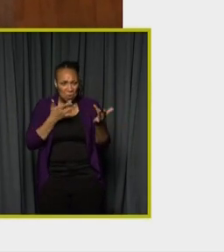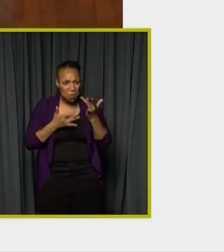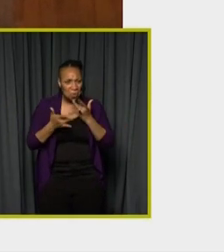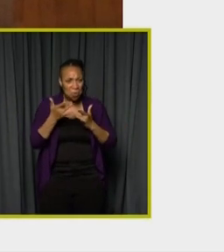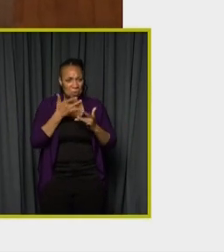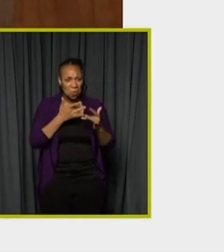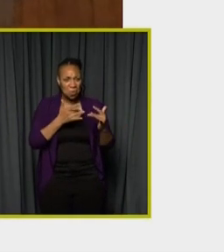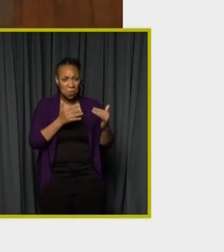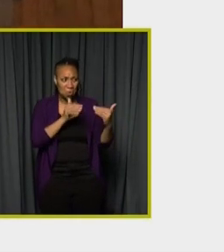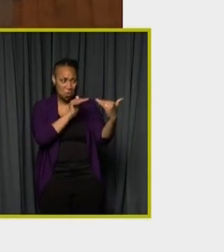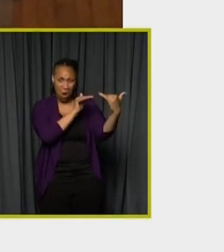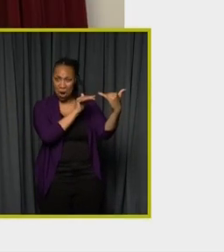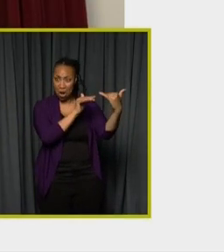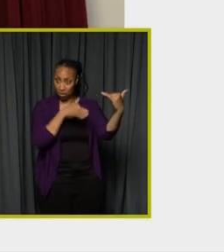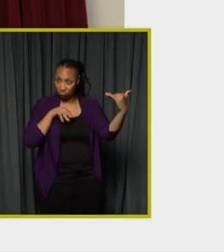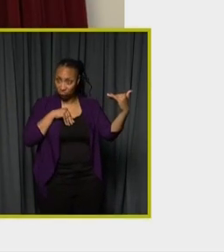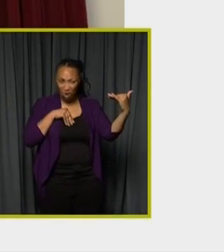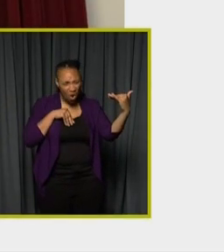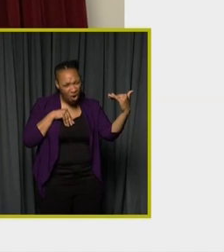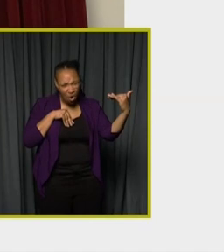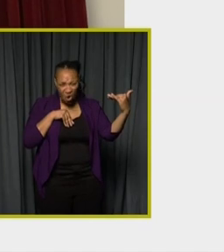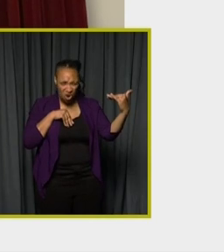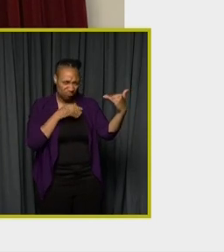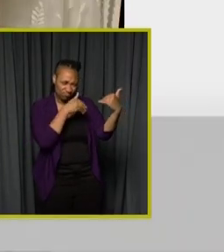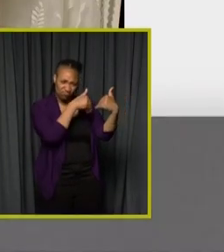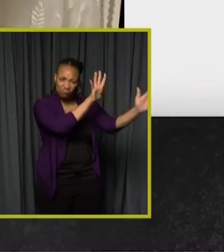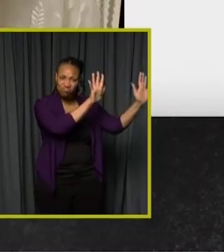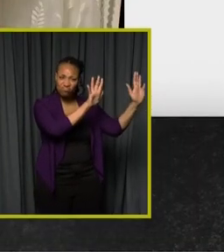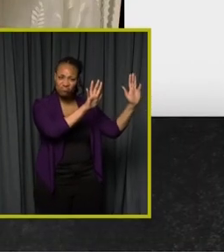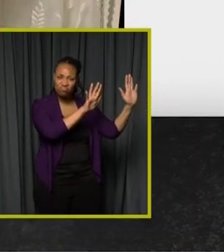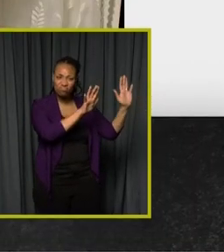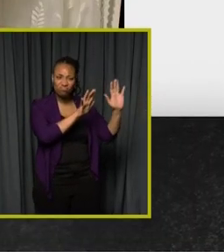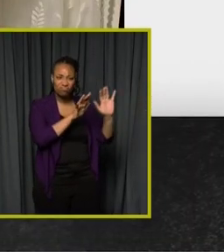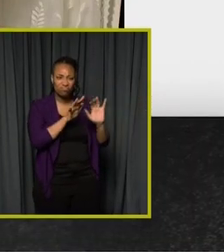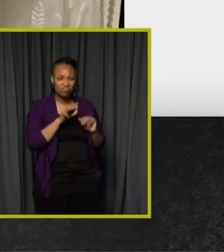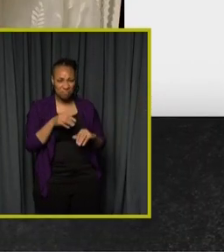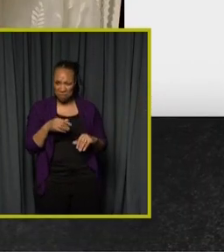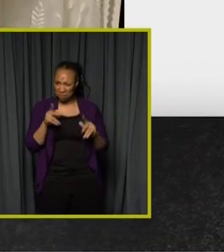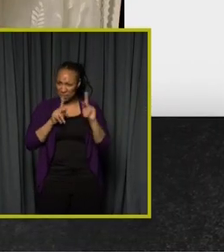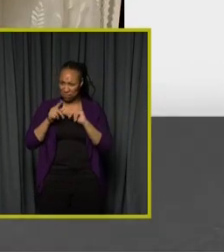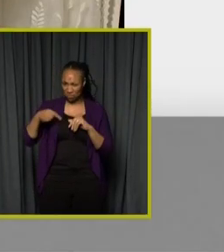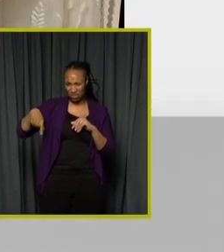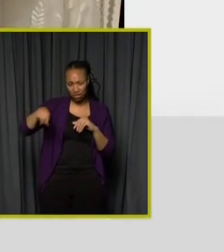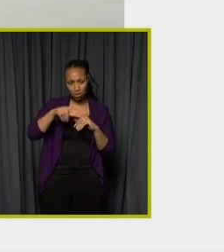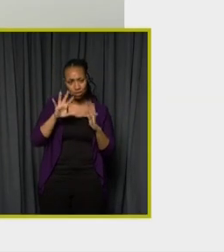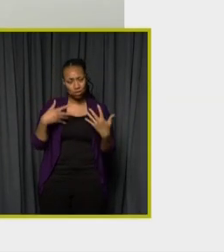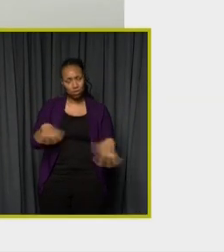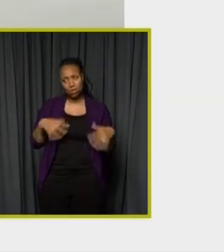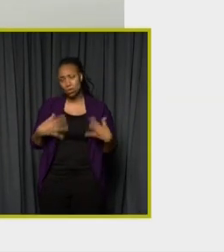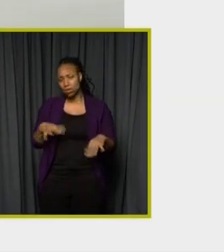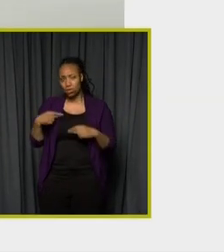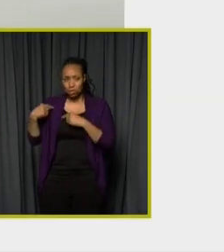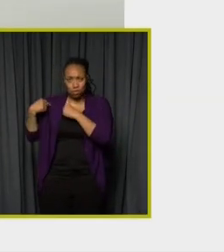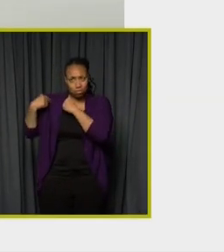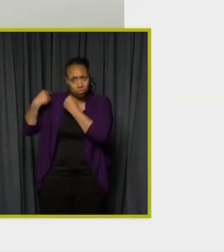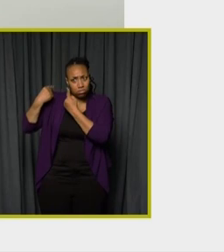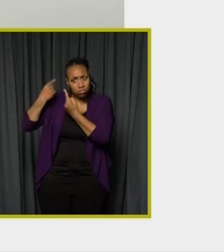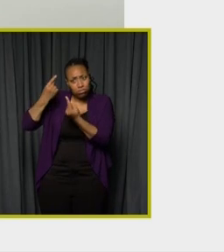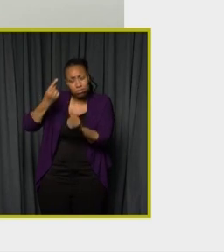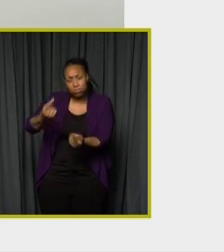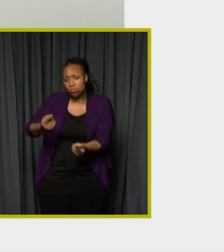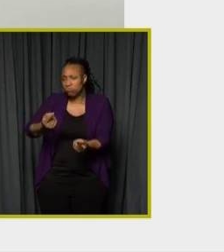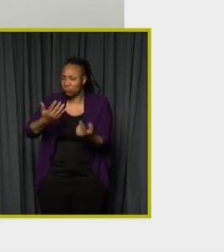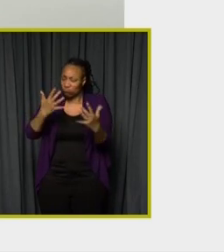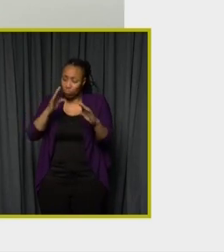Somebody's hurting our people. And it's gone on far too long. And we won't be silent anymore. For the labor and witness of